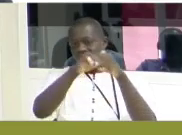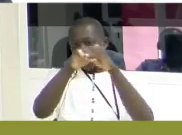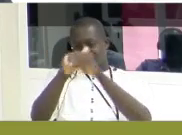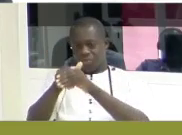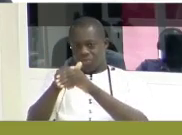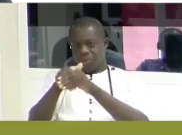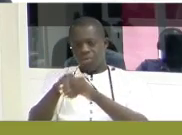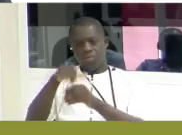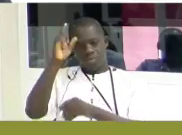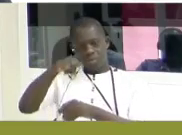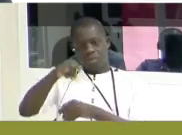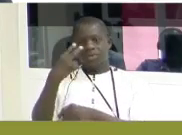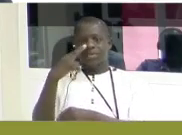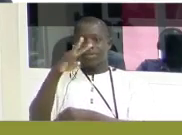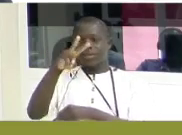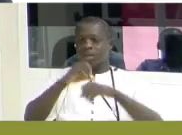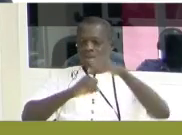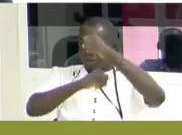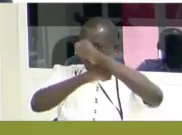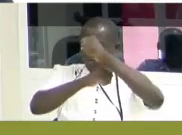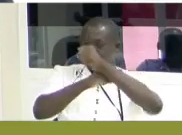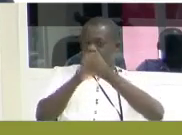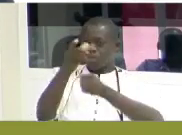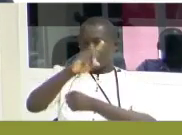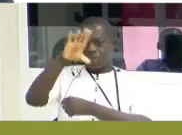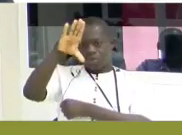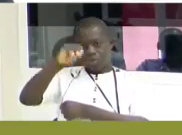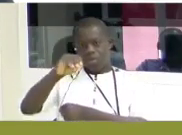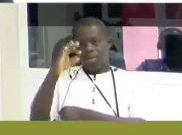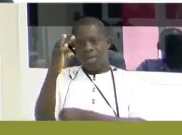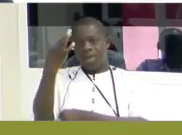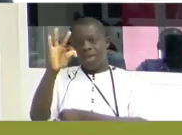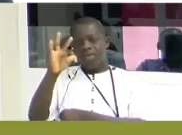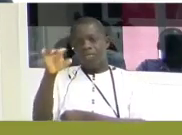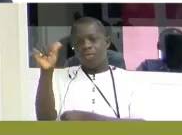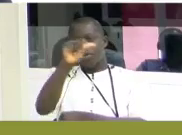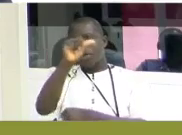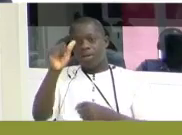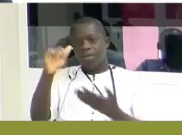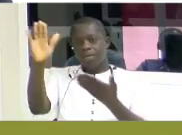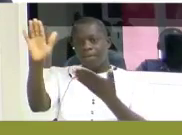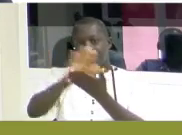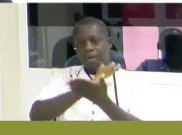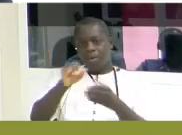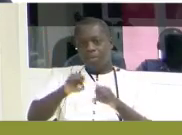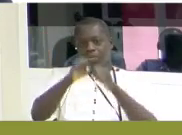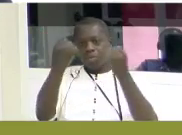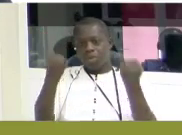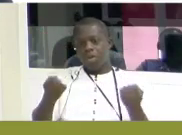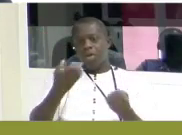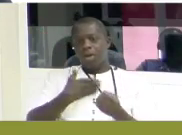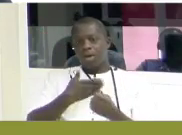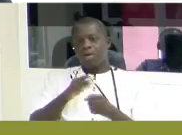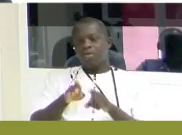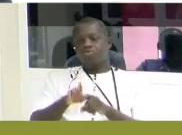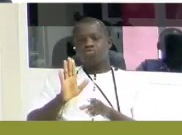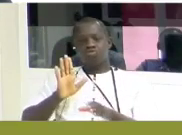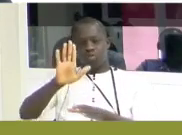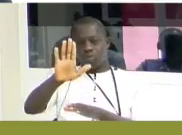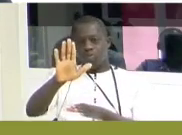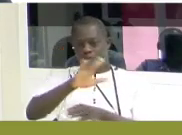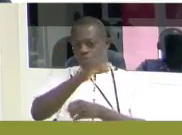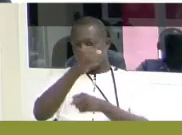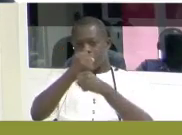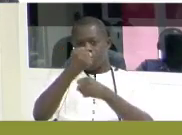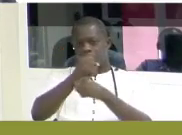we have to be seen as in support of what they are doing. So if other people say we will have a Black News Week, we should follow suit, because